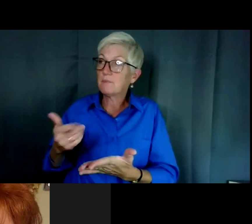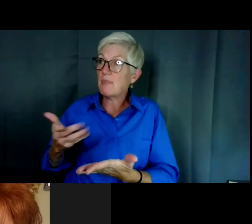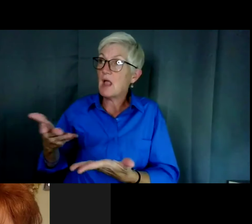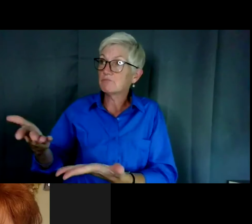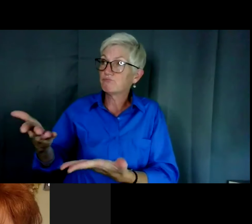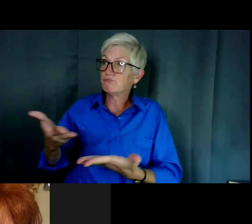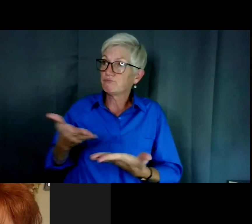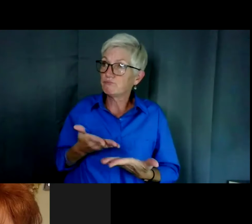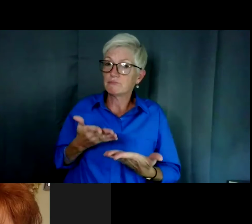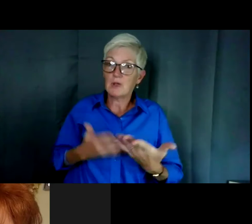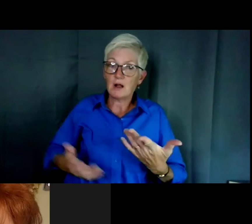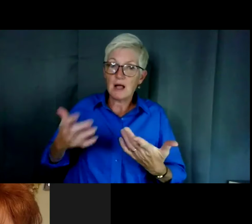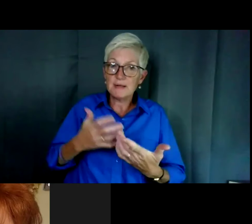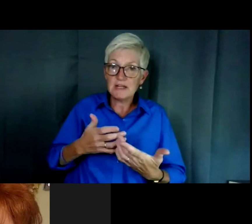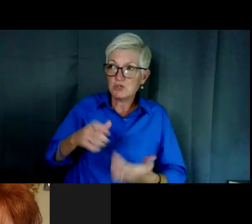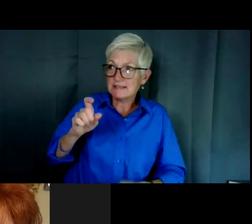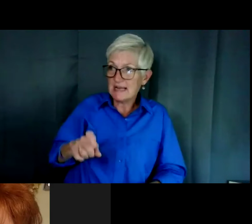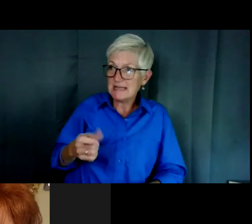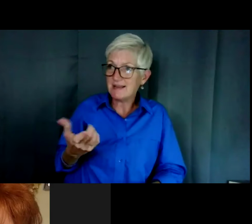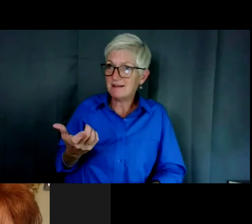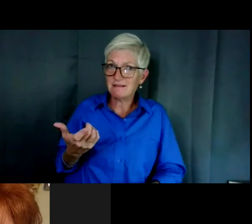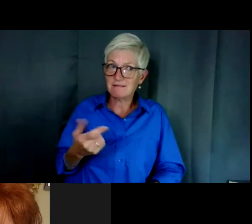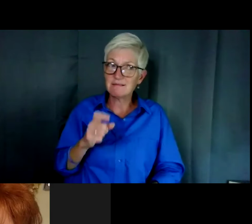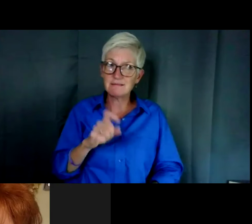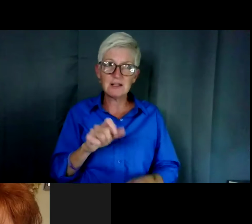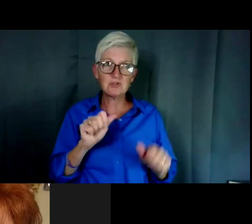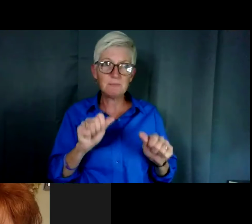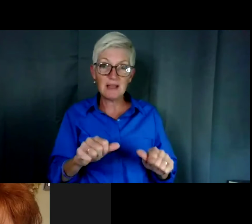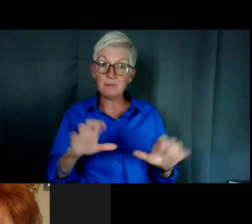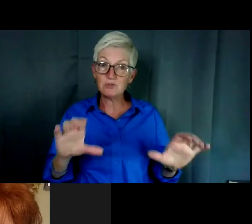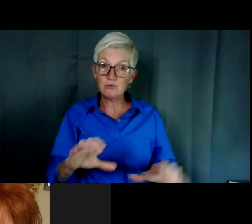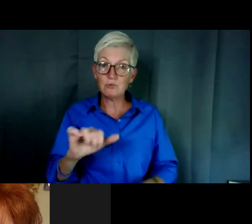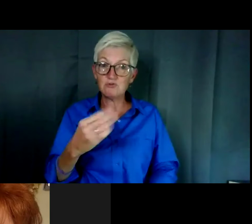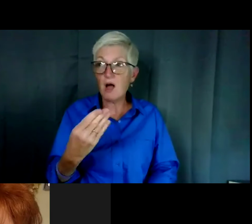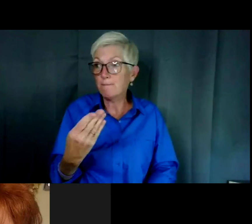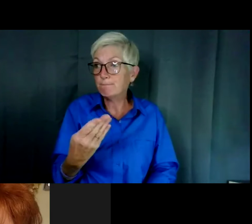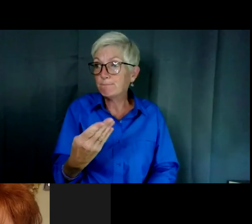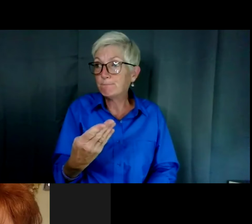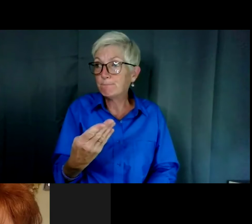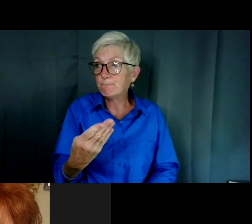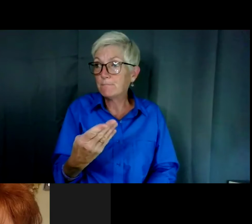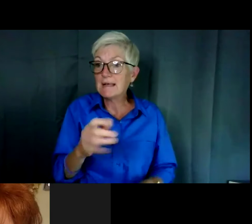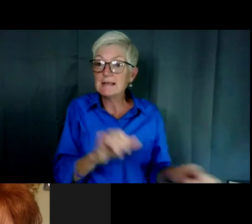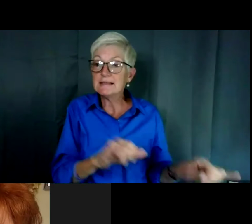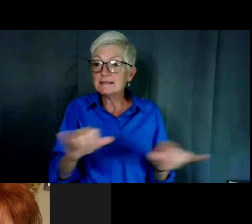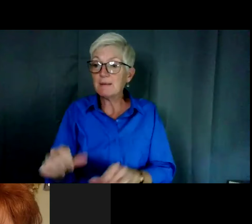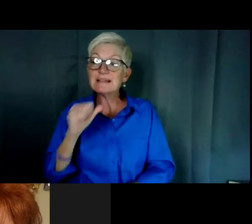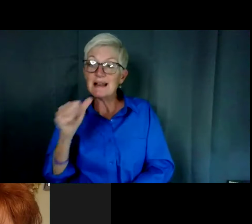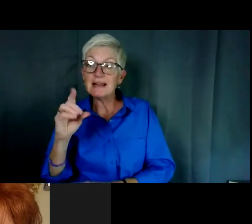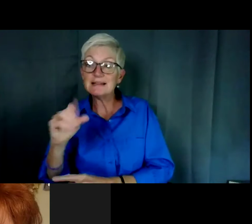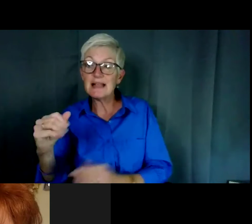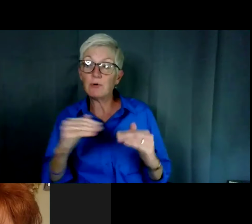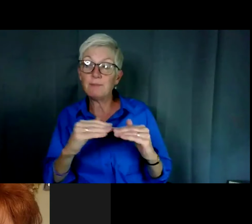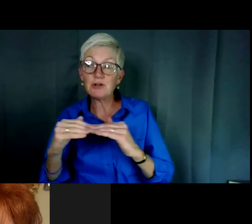the accommodations they need. You know, they should be able to do the job like their non-disabled peers. So